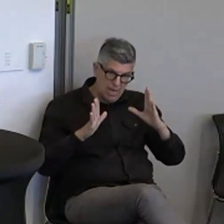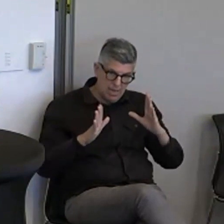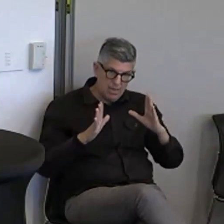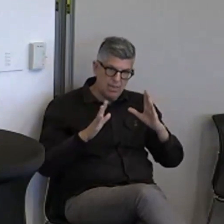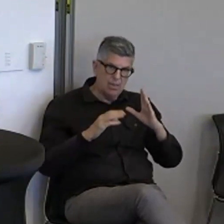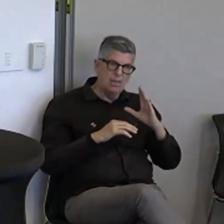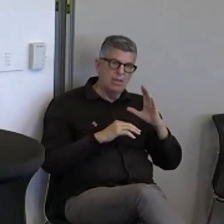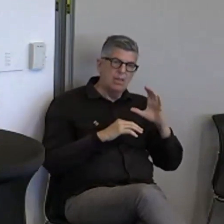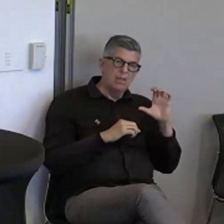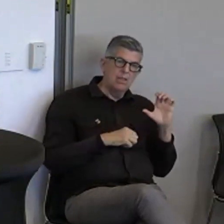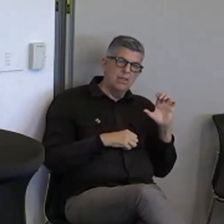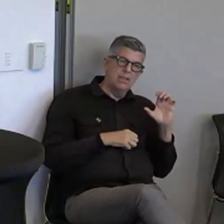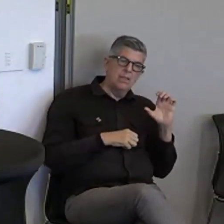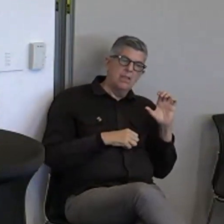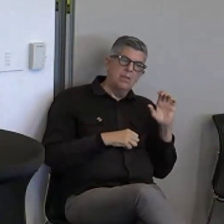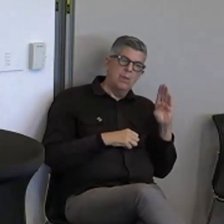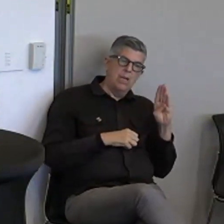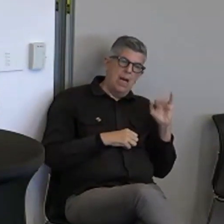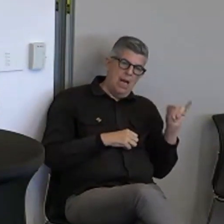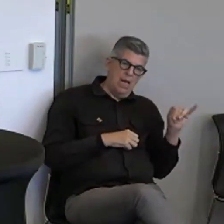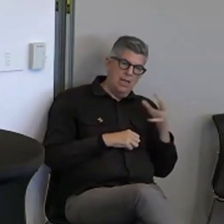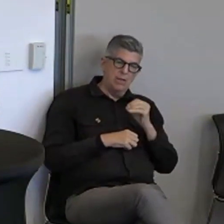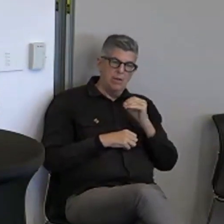TVIs and O&Ms. And then